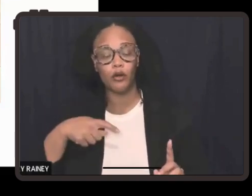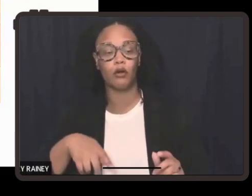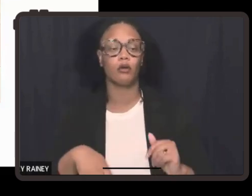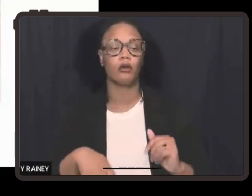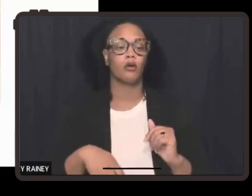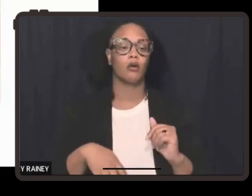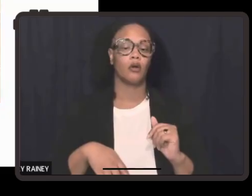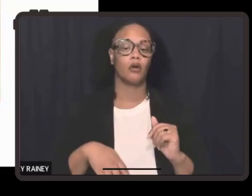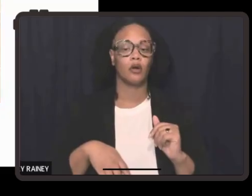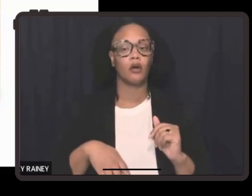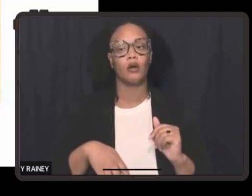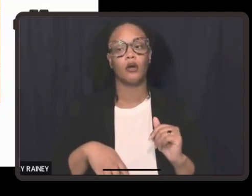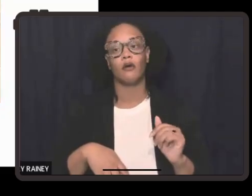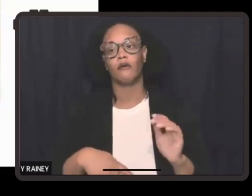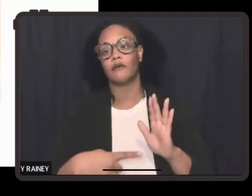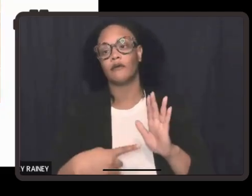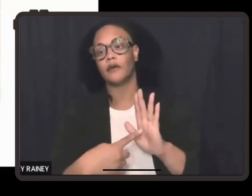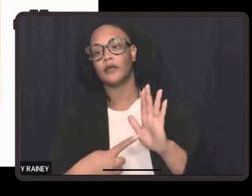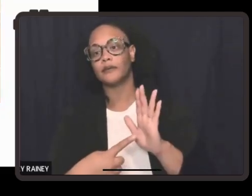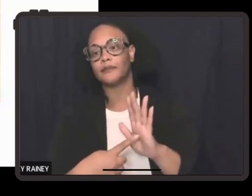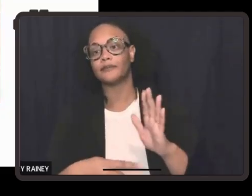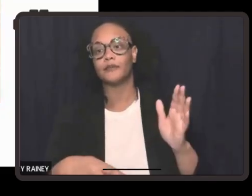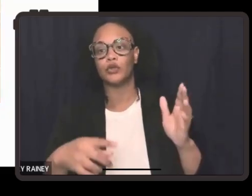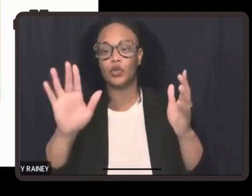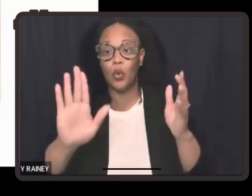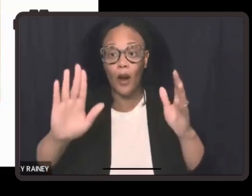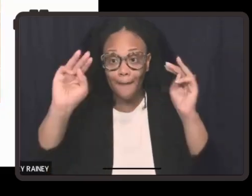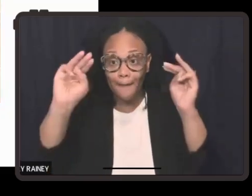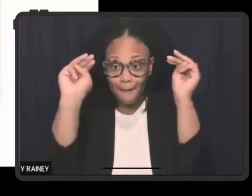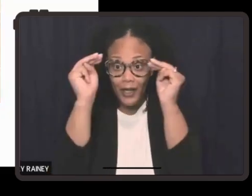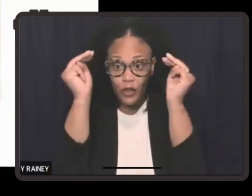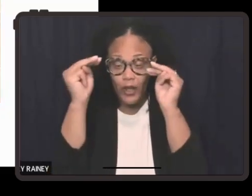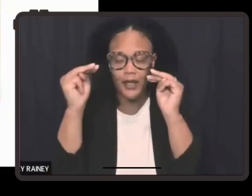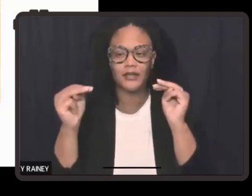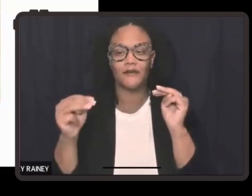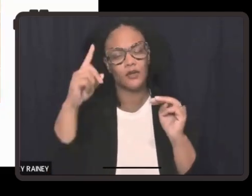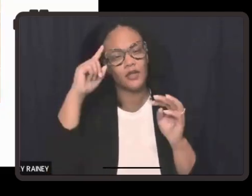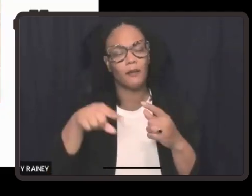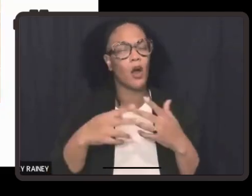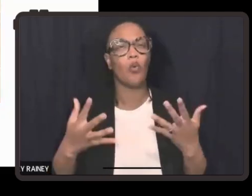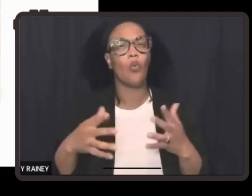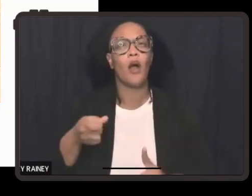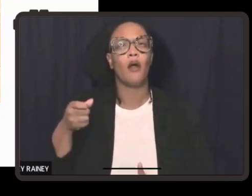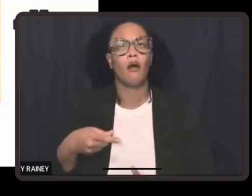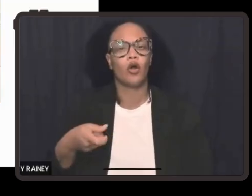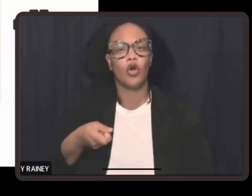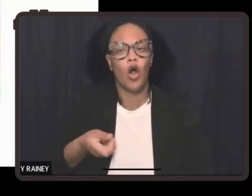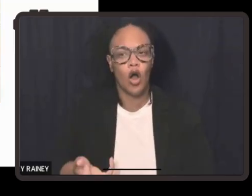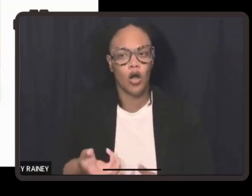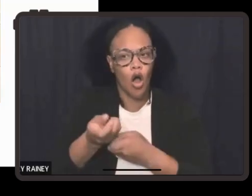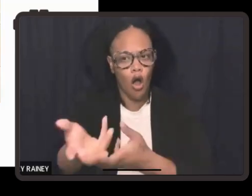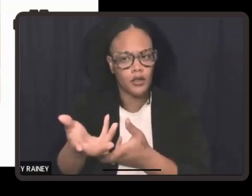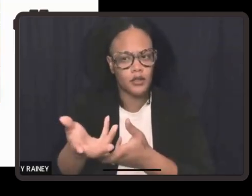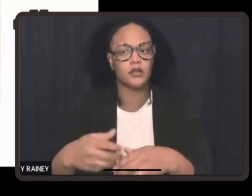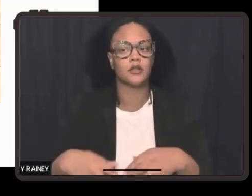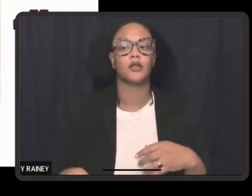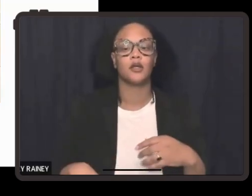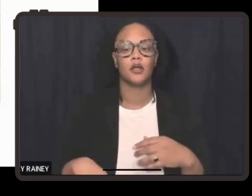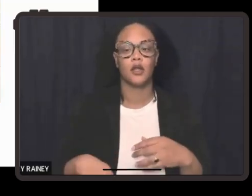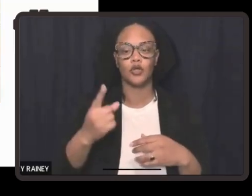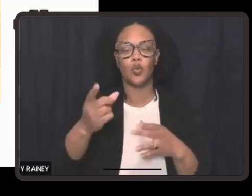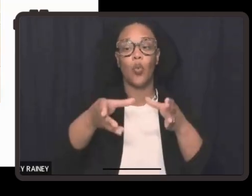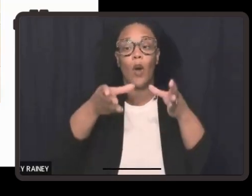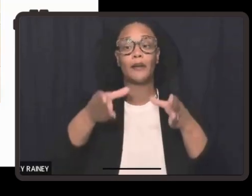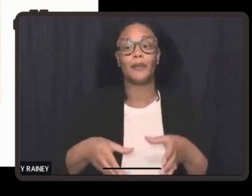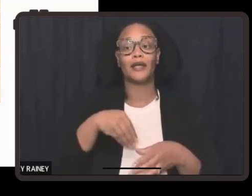at what are your triggers? One of my patients in Prince Edward Island, she's triggered by very hot